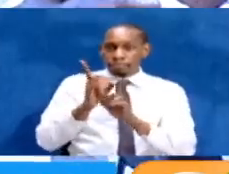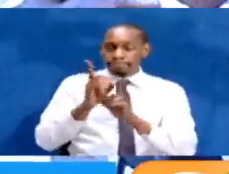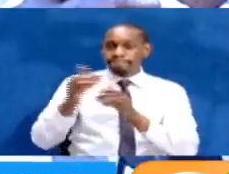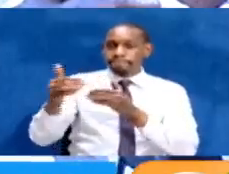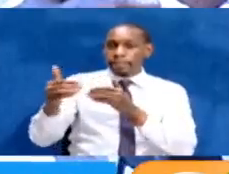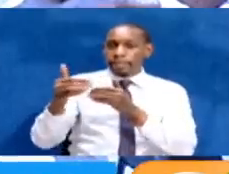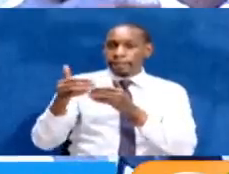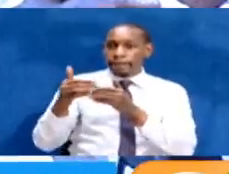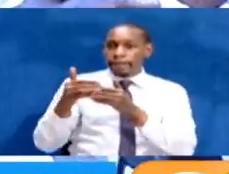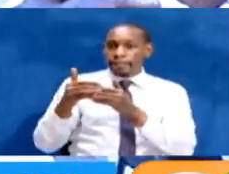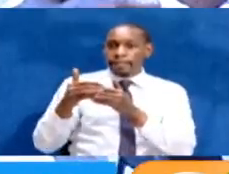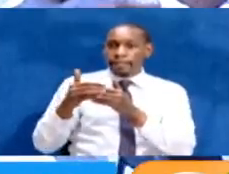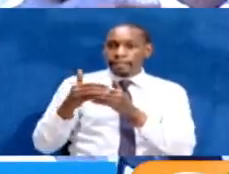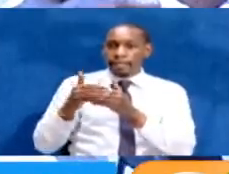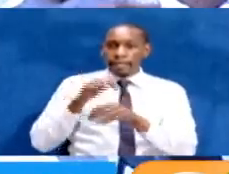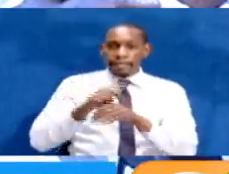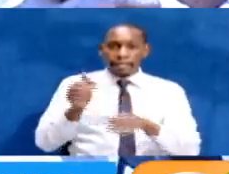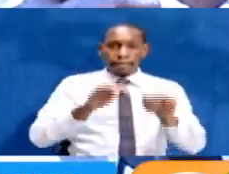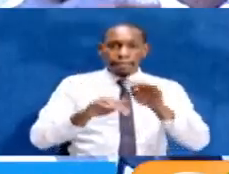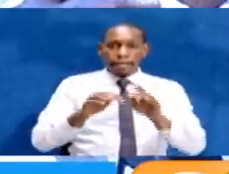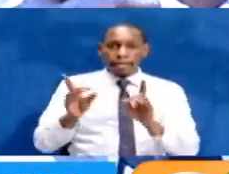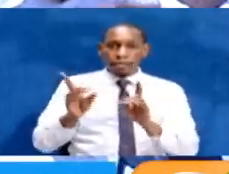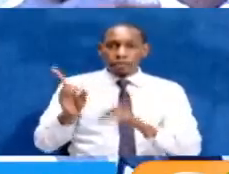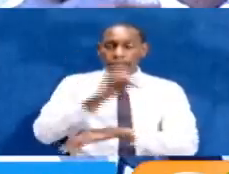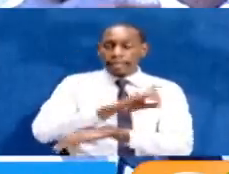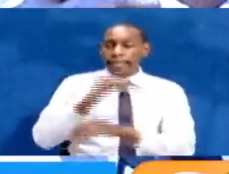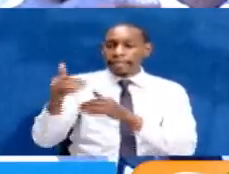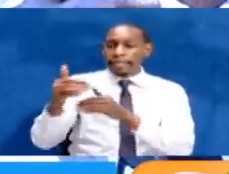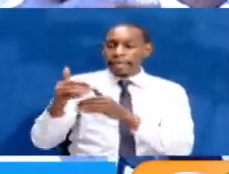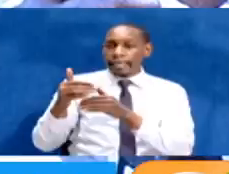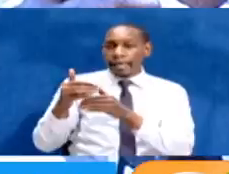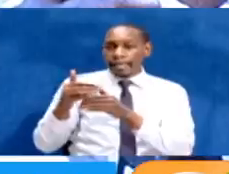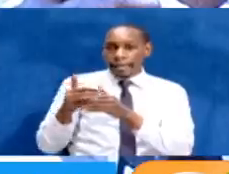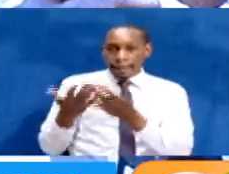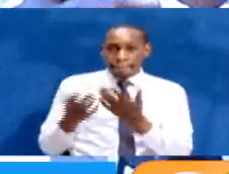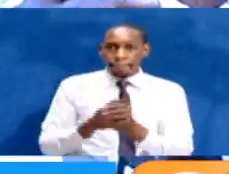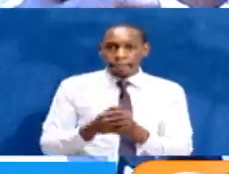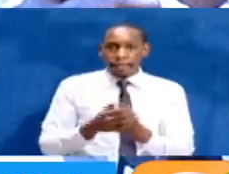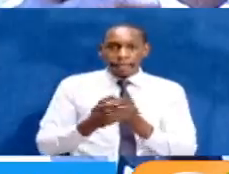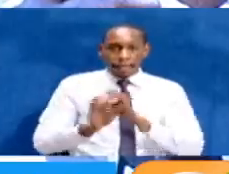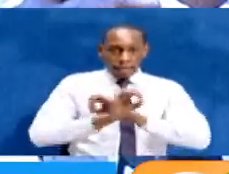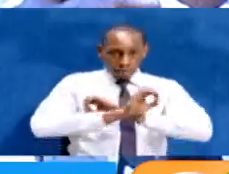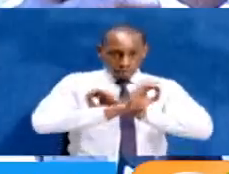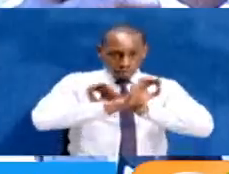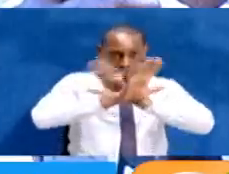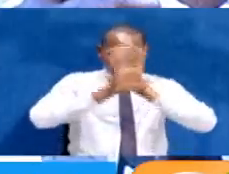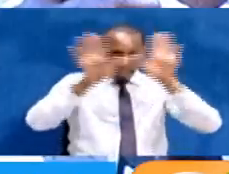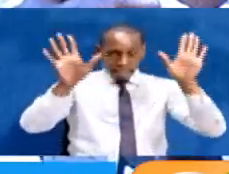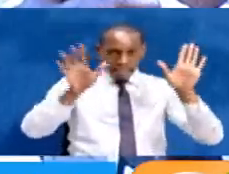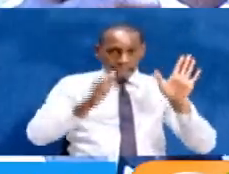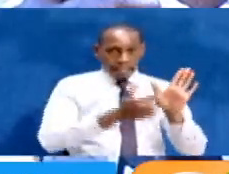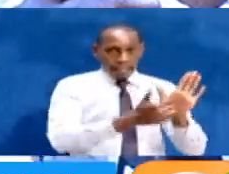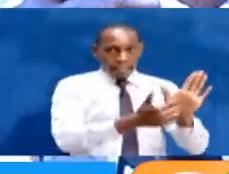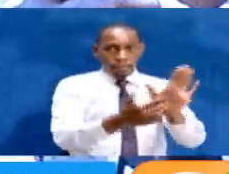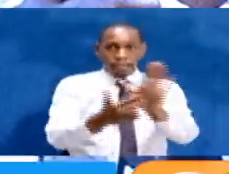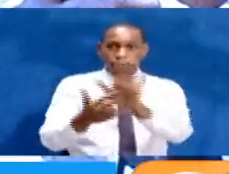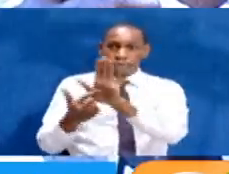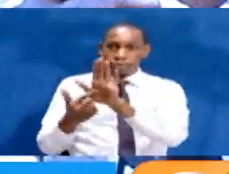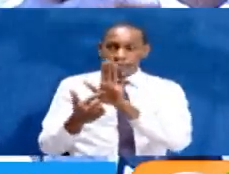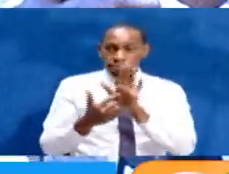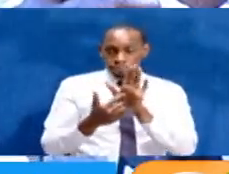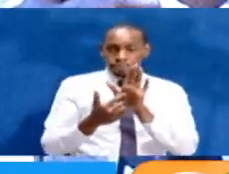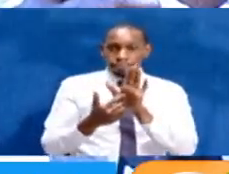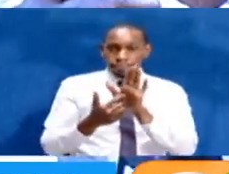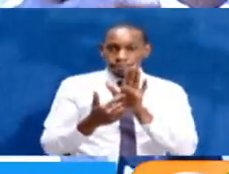nearer. Mm-hmm. And when election date comes close, then clarity starts coming up also among the